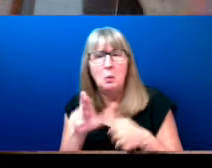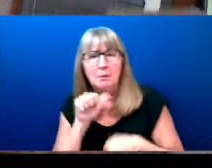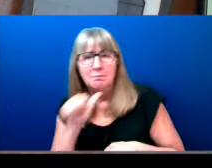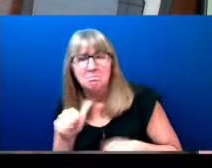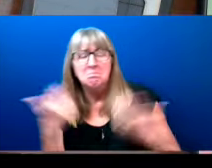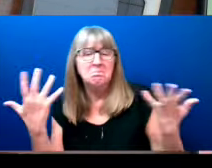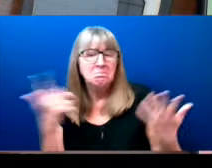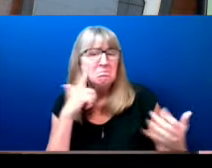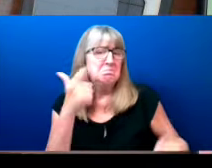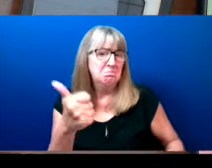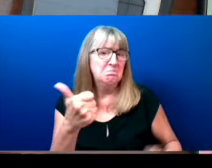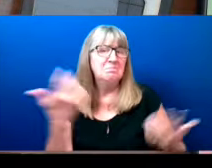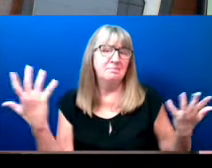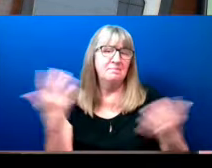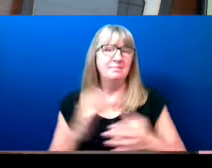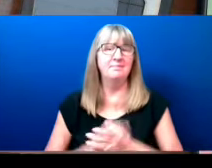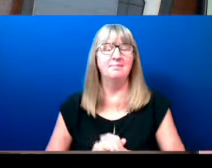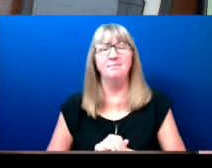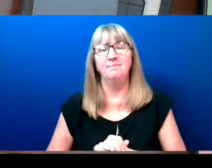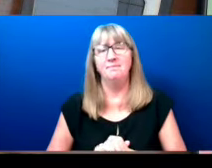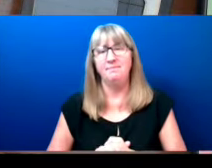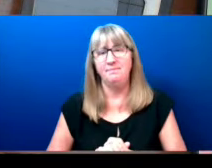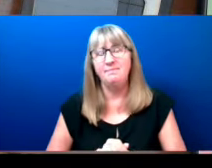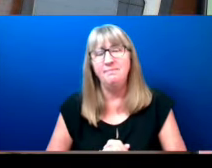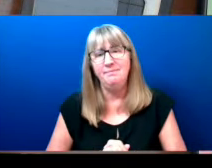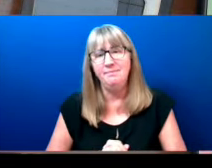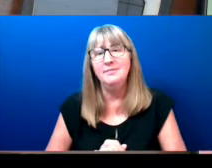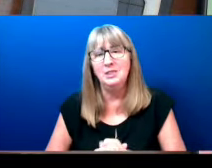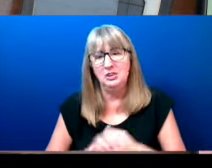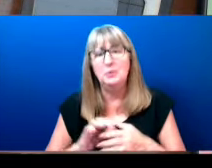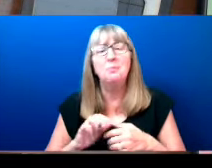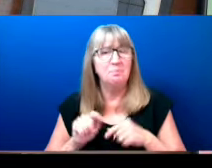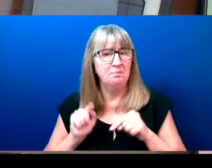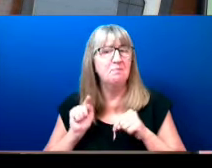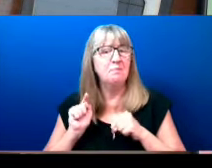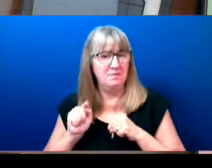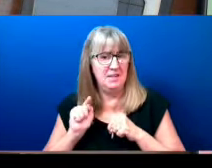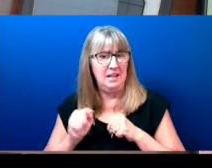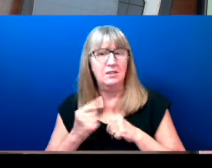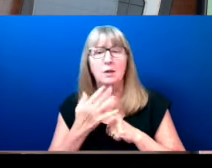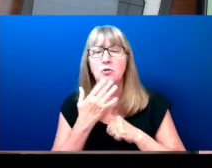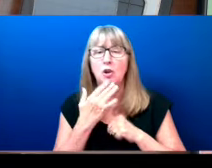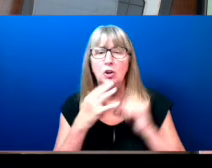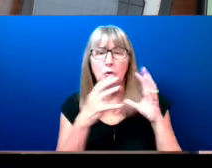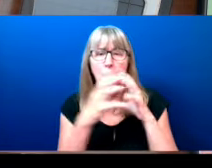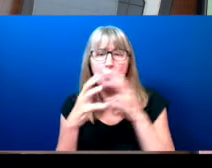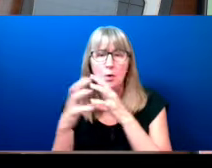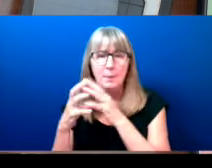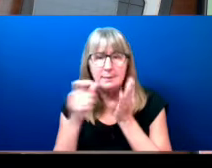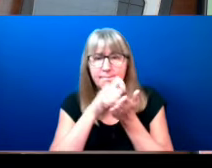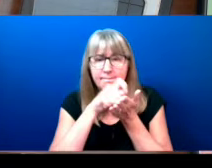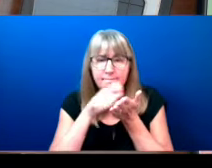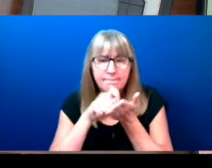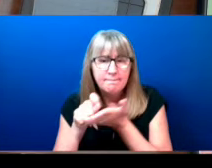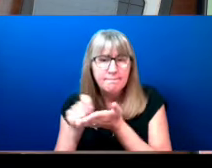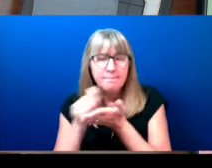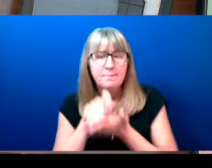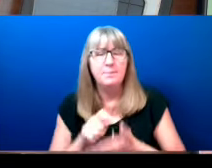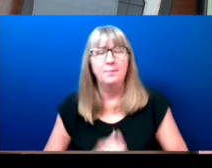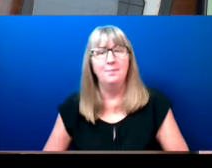and then go from there. So either way will work for you. But that is how I colored in my